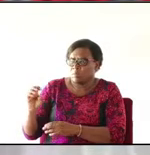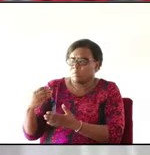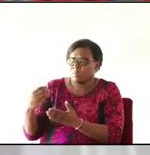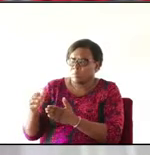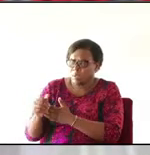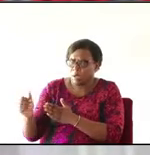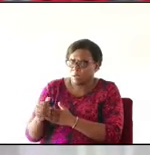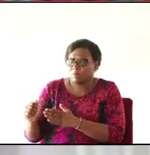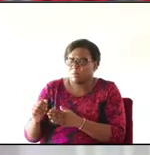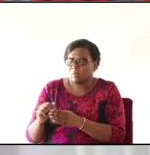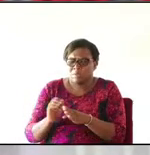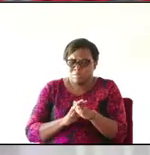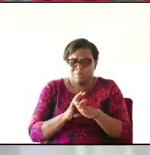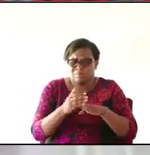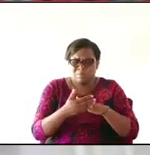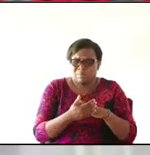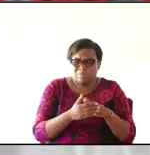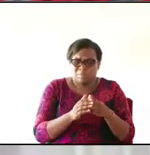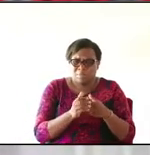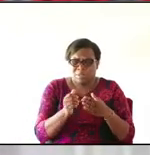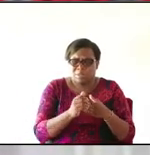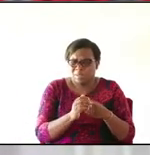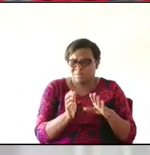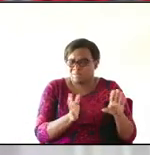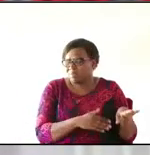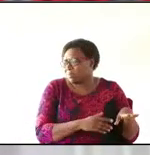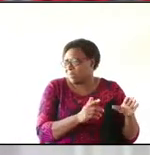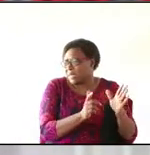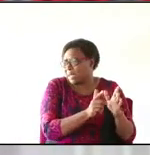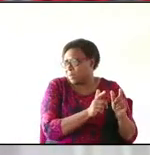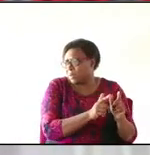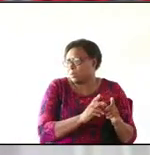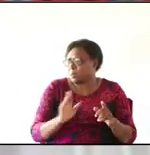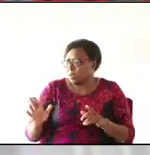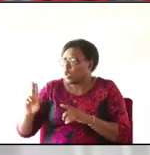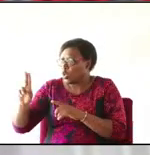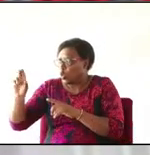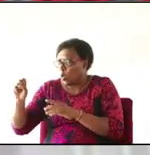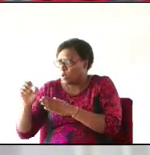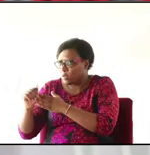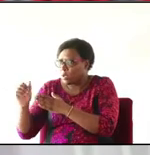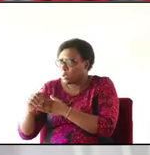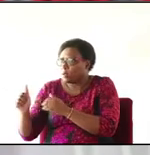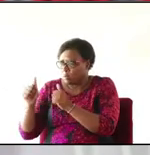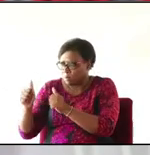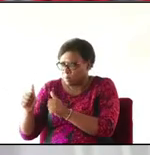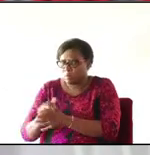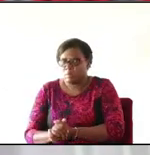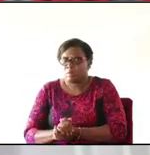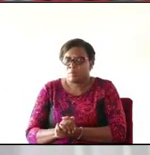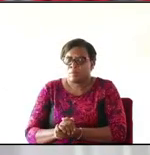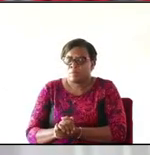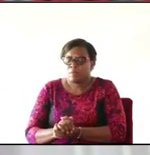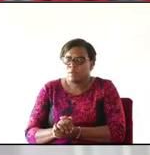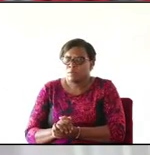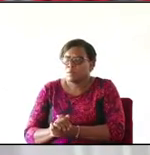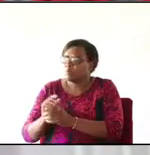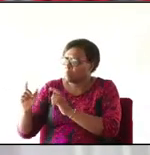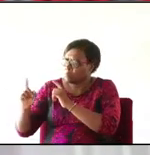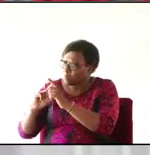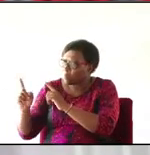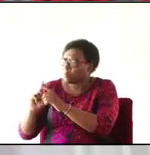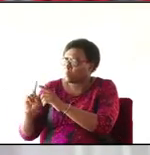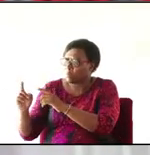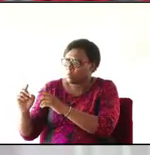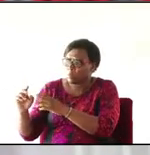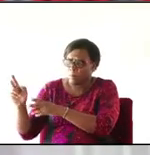going to help them, you're going to have to use EC dollar or the US dollar. And so I engaged a few persons. One young